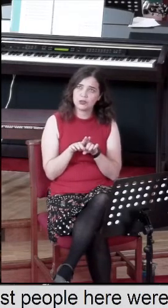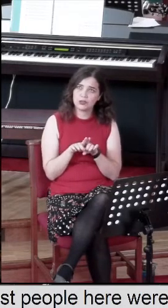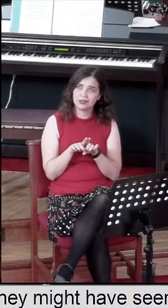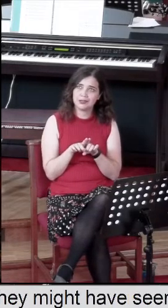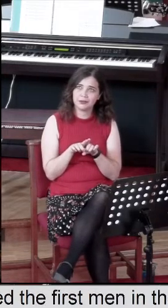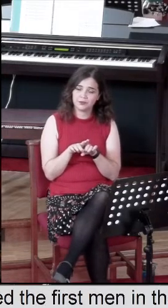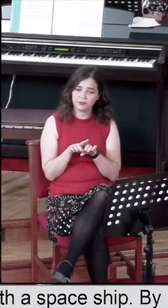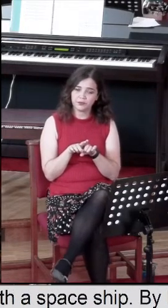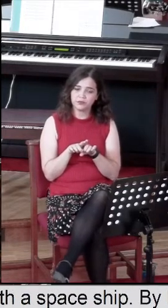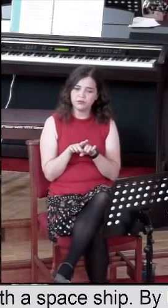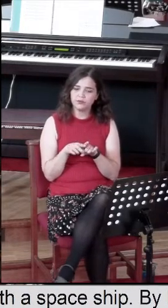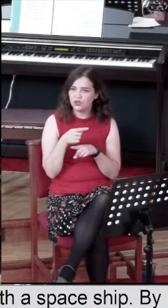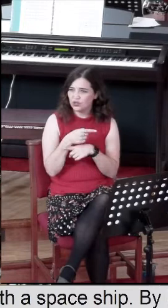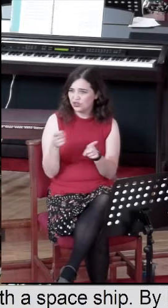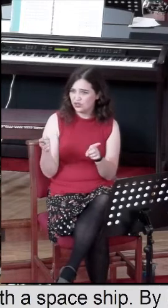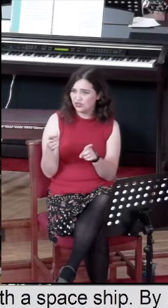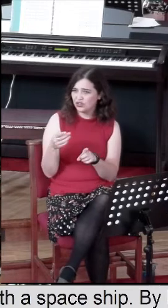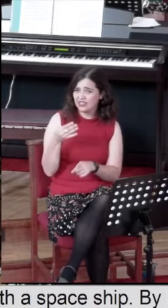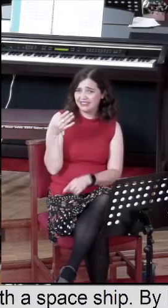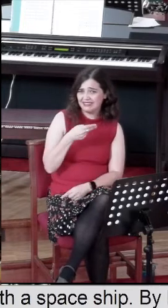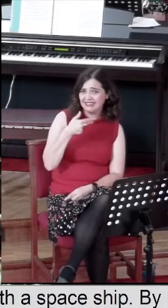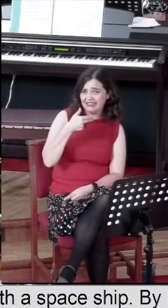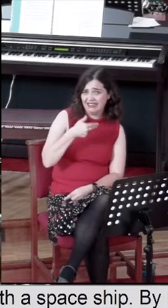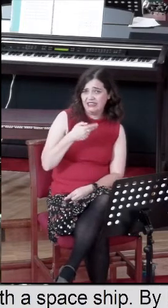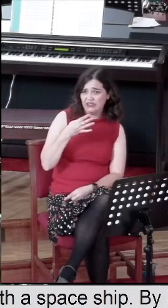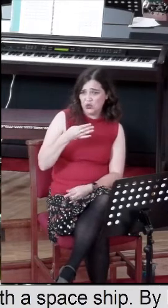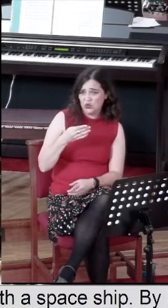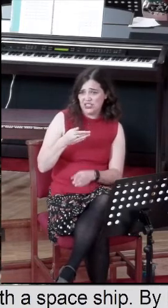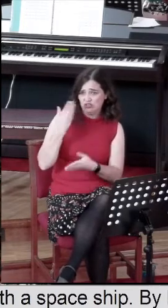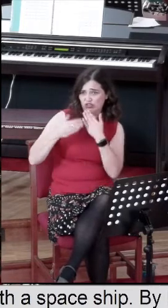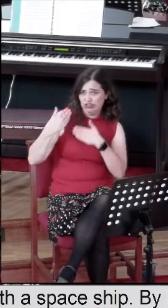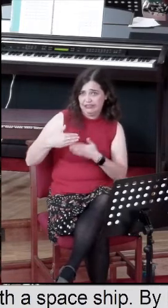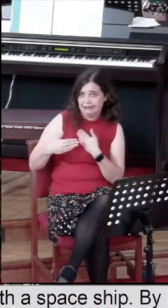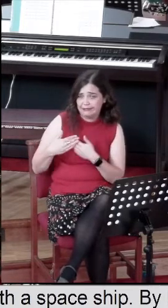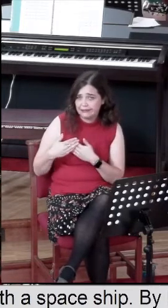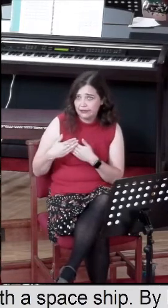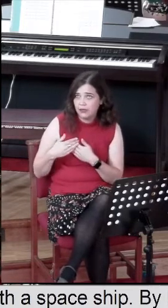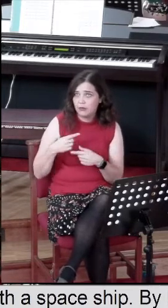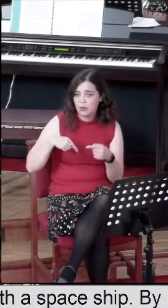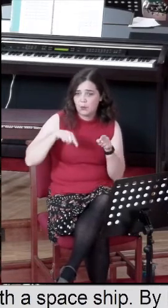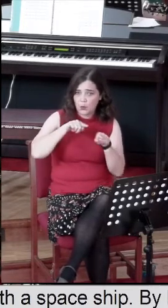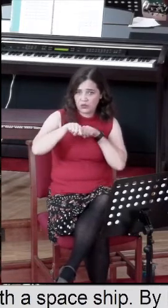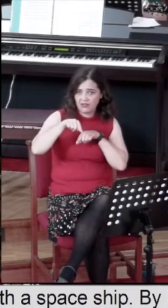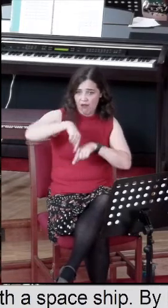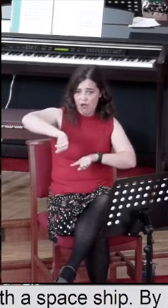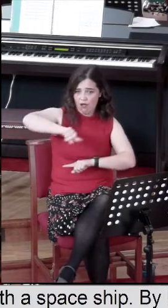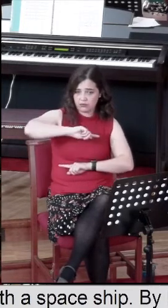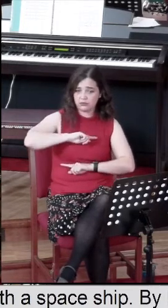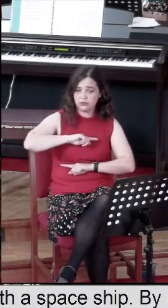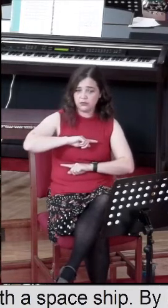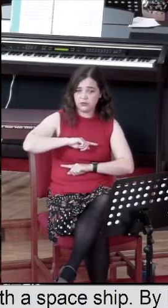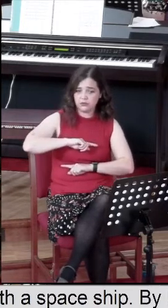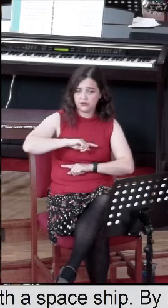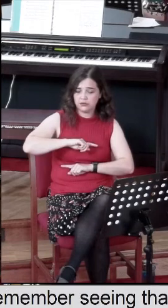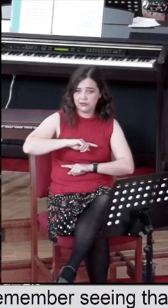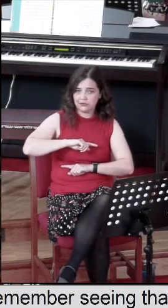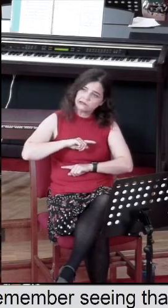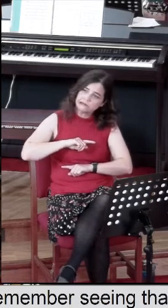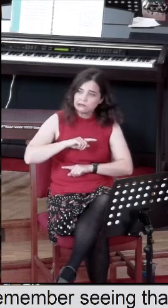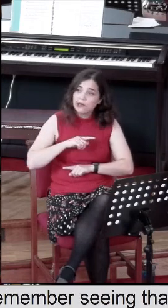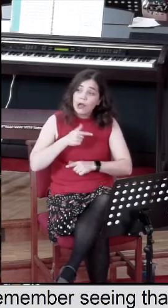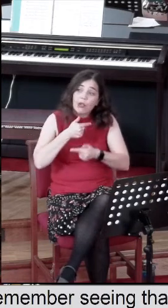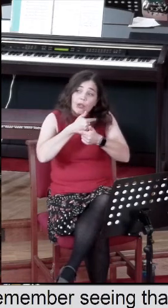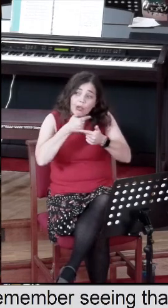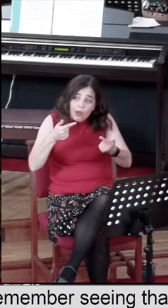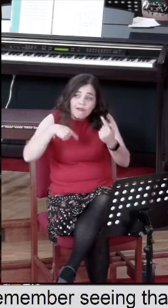you this. To you folks, 1984 is history. But to most of us here, well, not most of us, but a